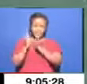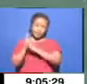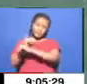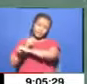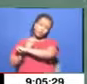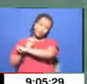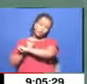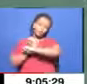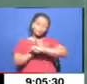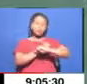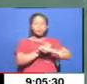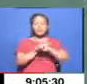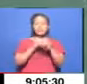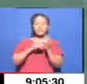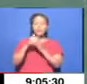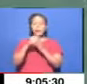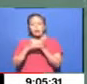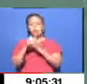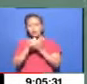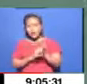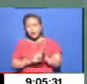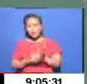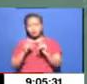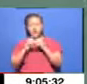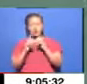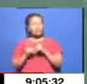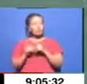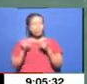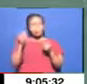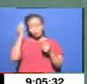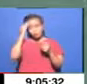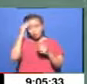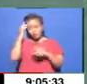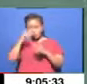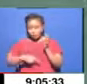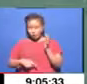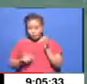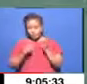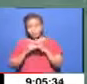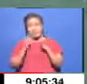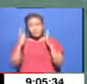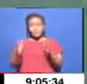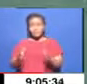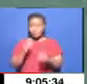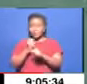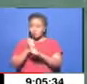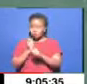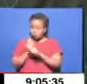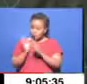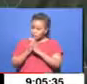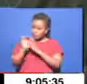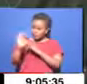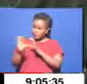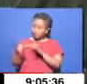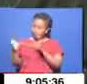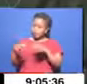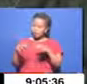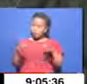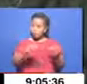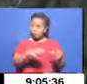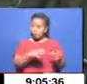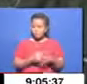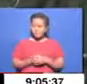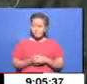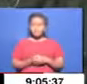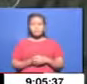the vulnerable, and to learn what servant leaders do within their communities. It has